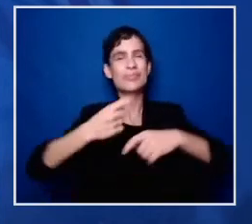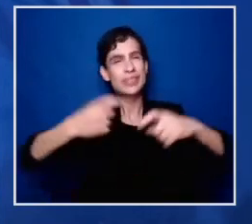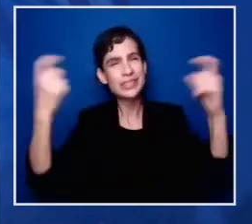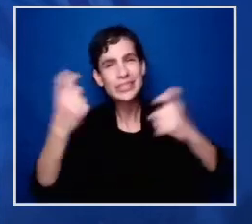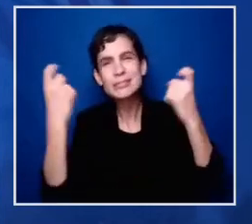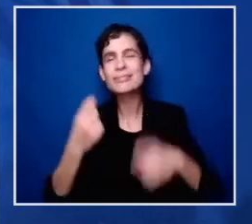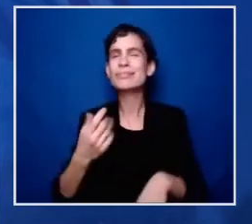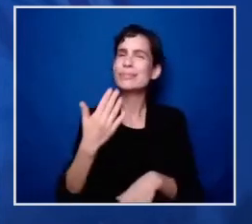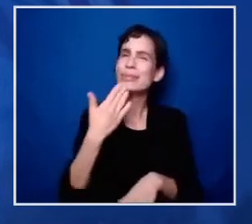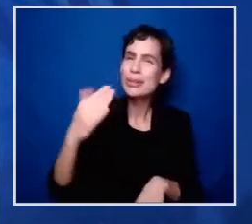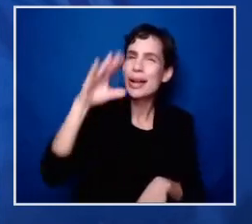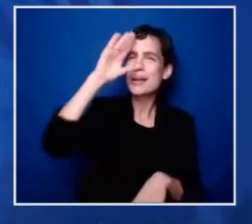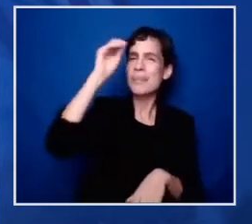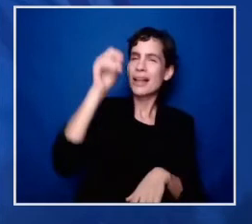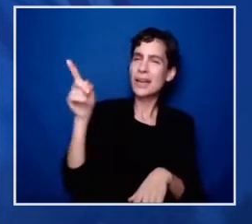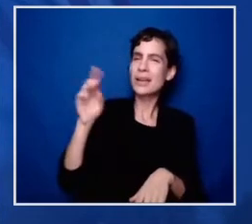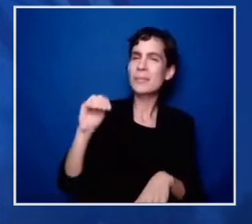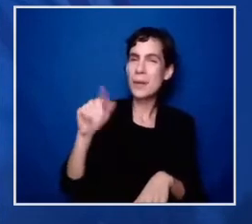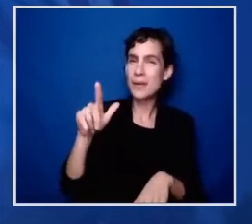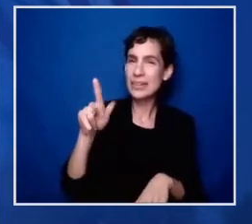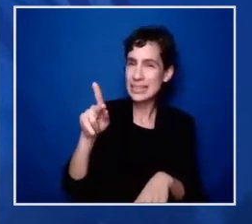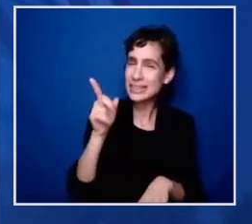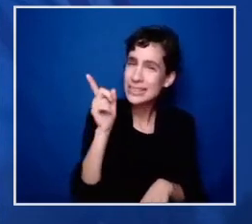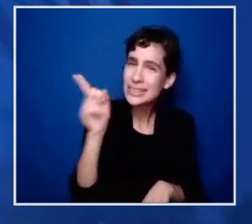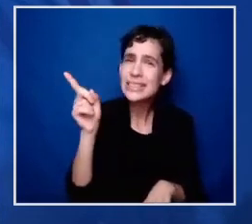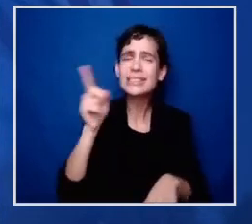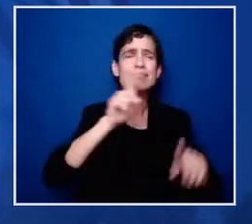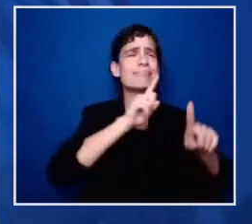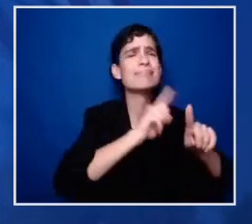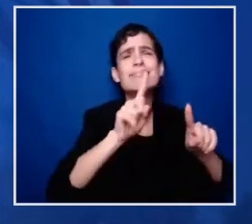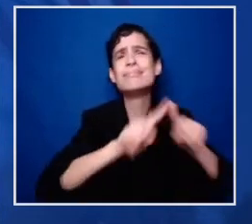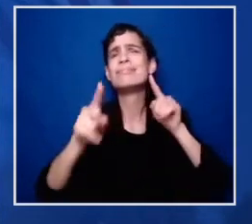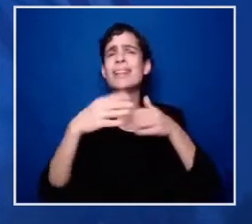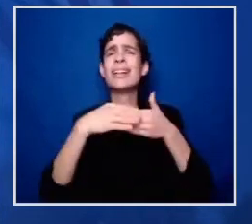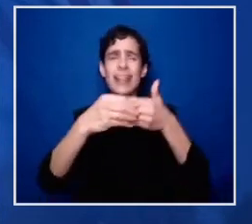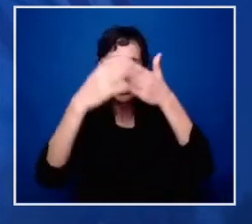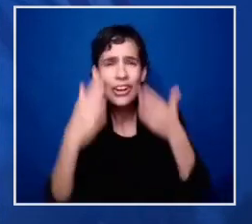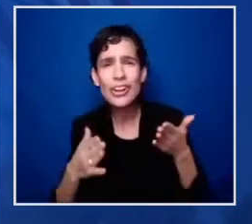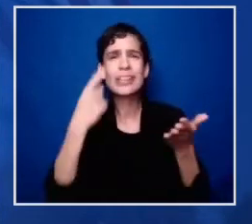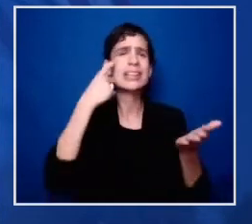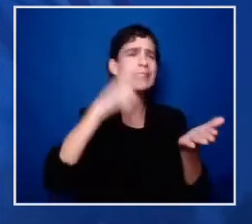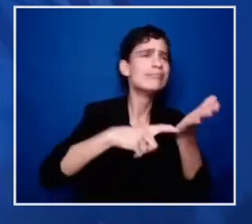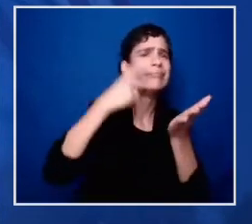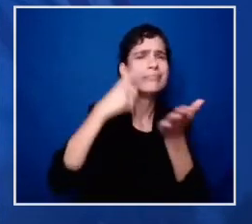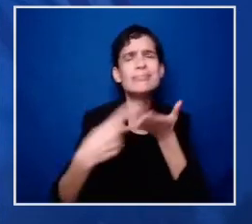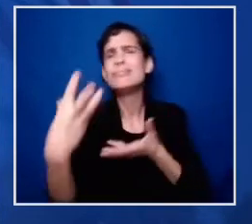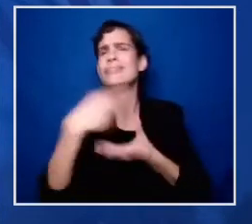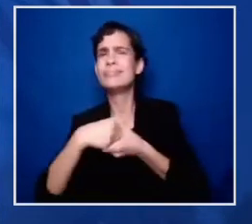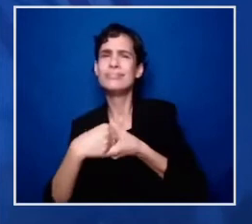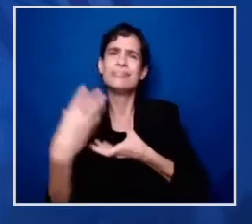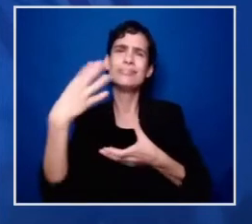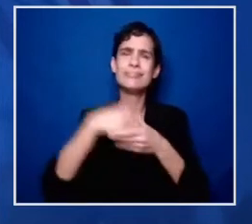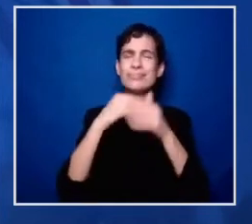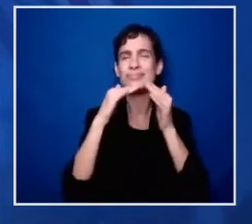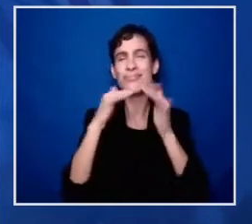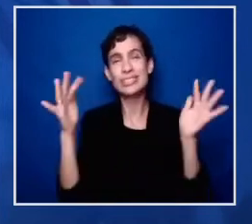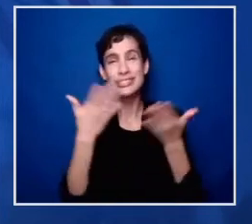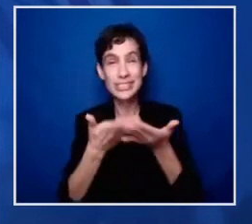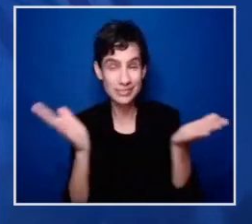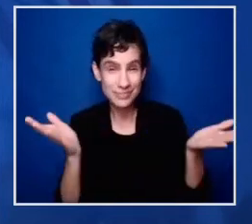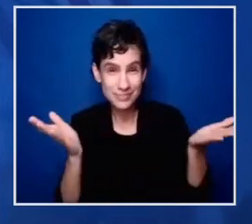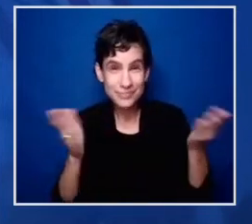all inclusive leaders across generations who, though they toiled and suffered, made change through peace, vision, and